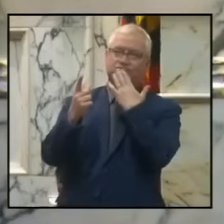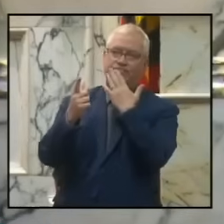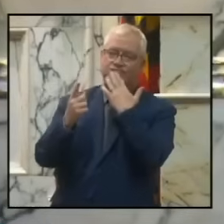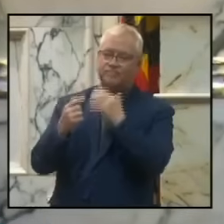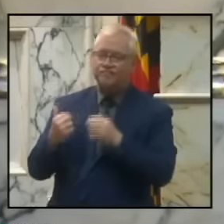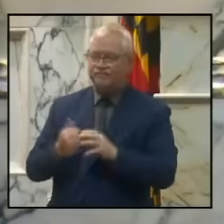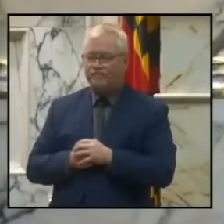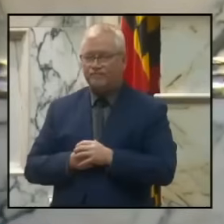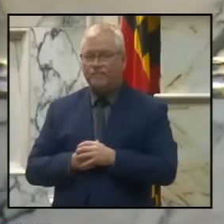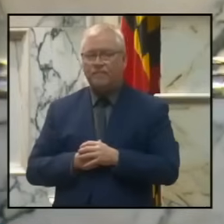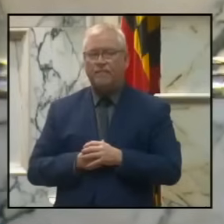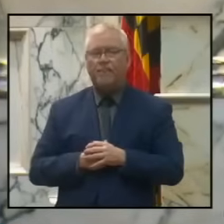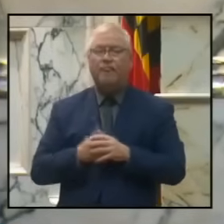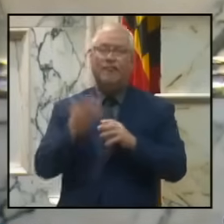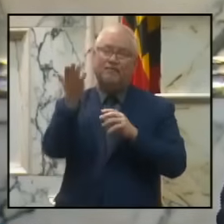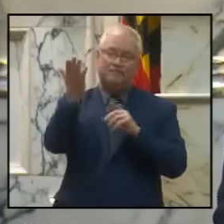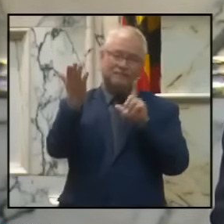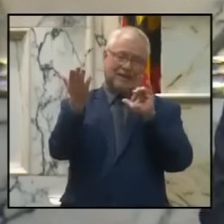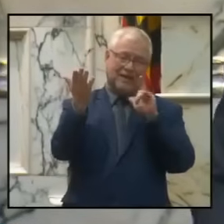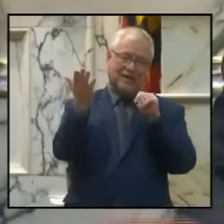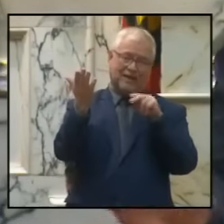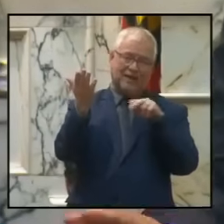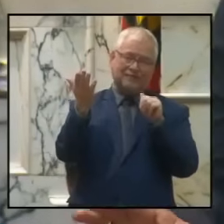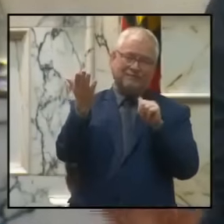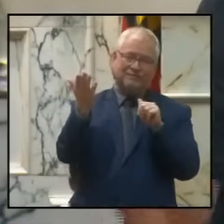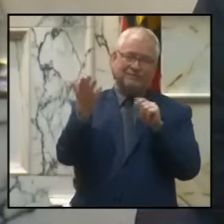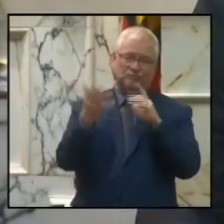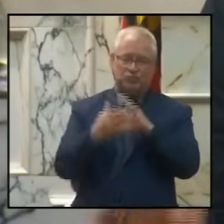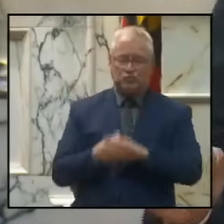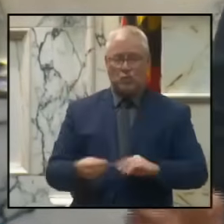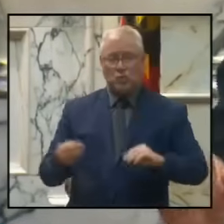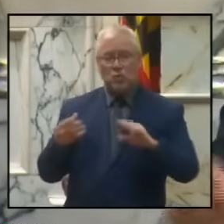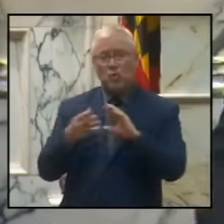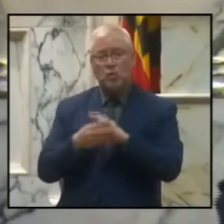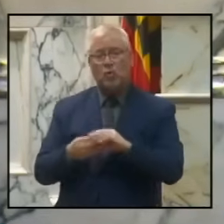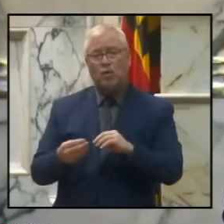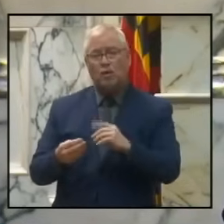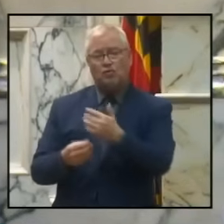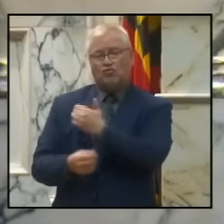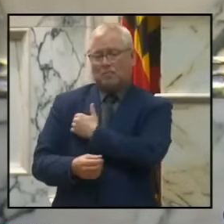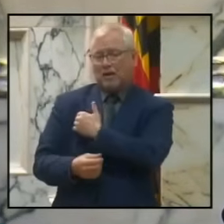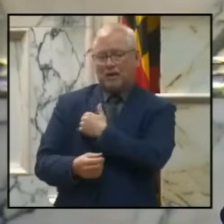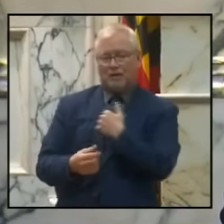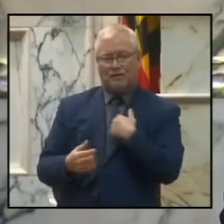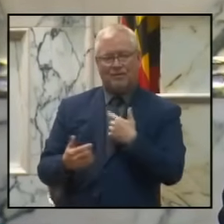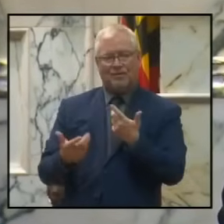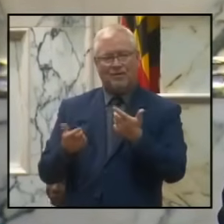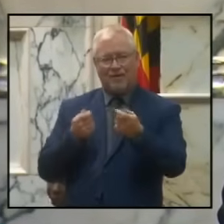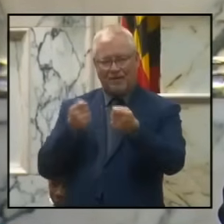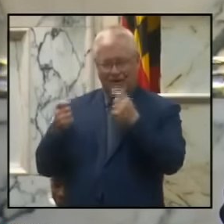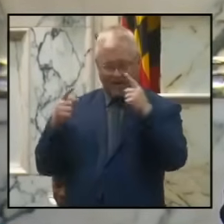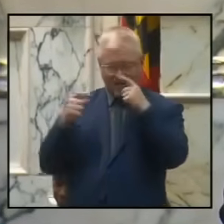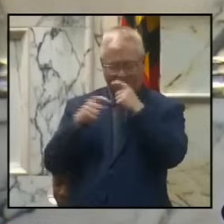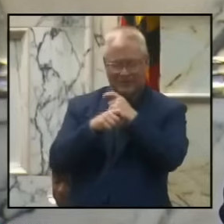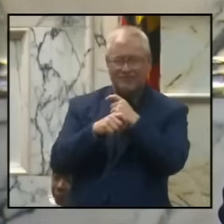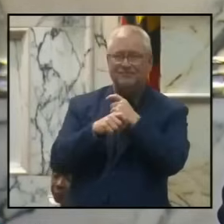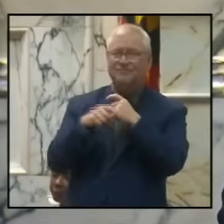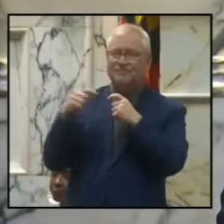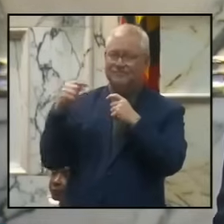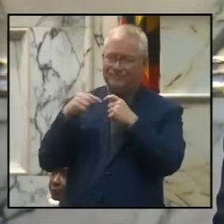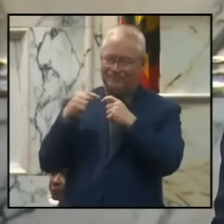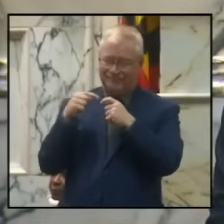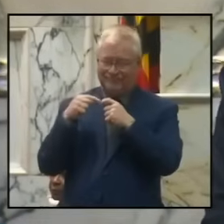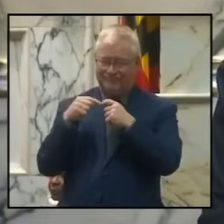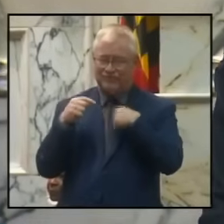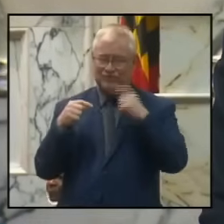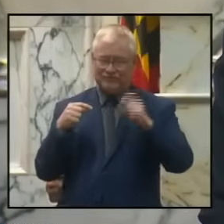you. Liliana's story reminds us that in order to manage the crises that we are in, we need to be able to invest in our greatest